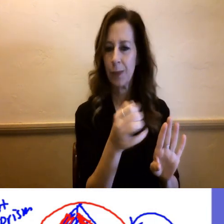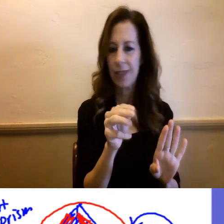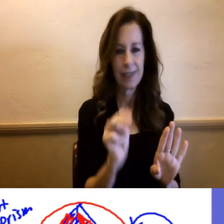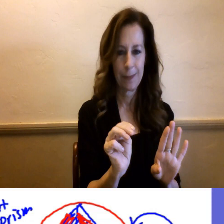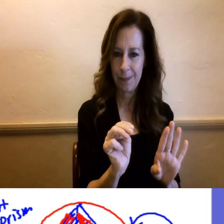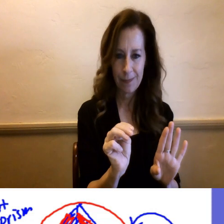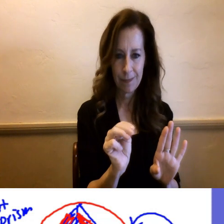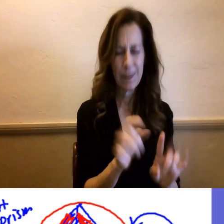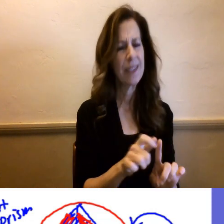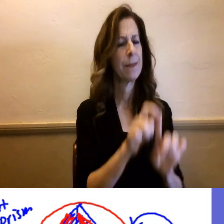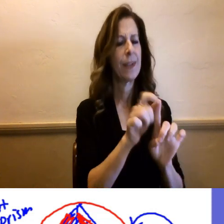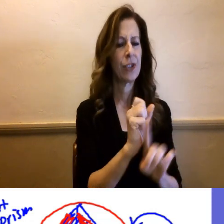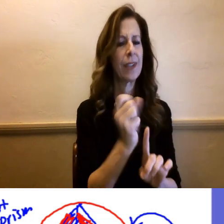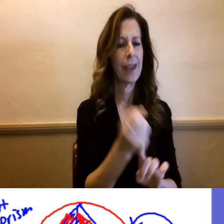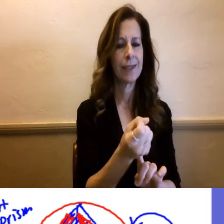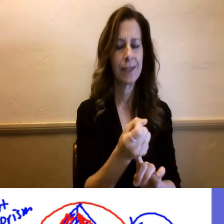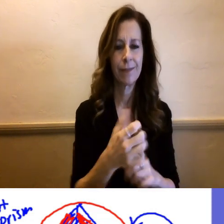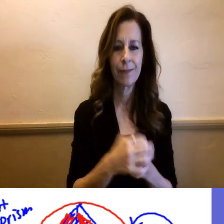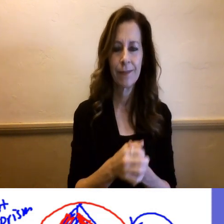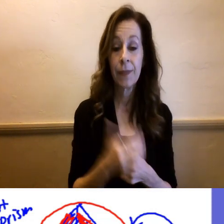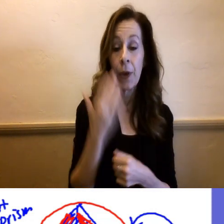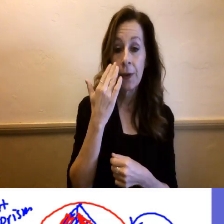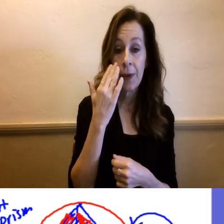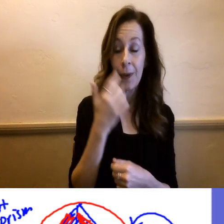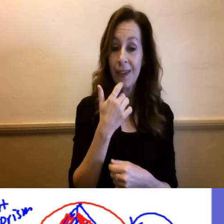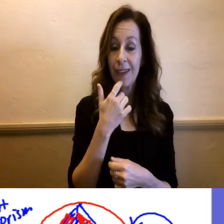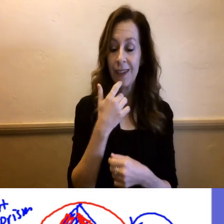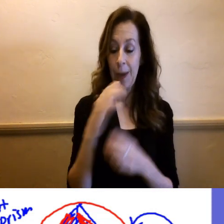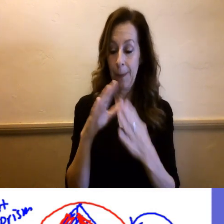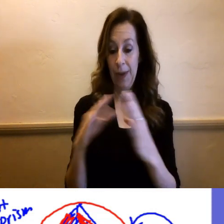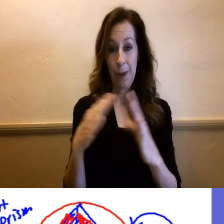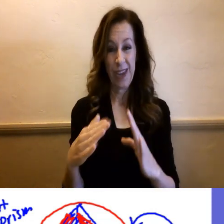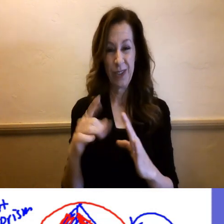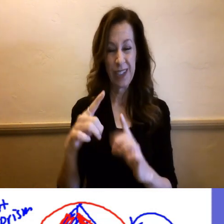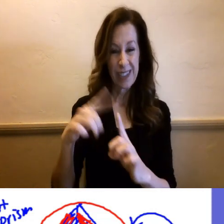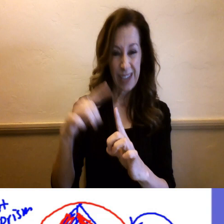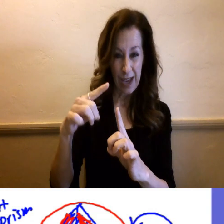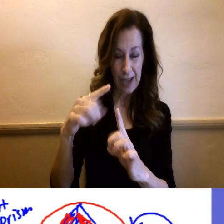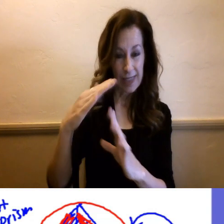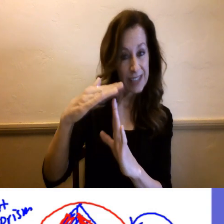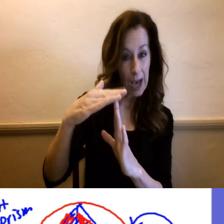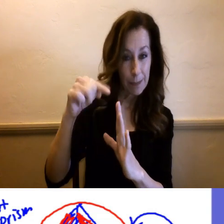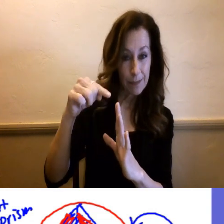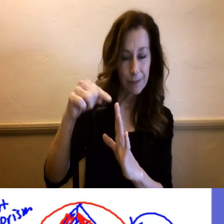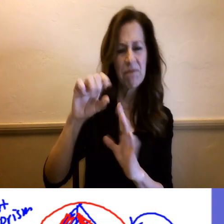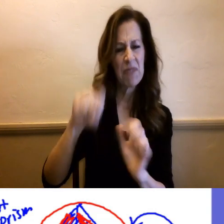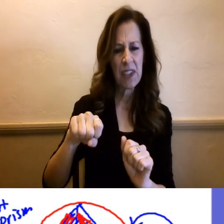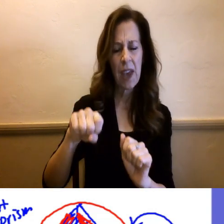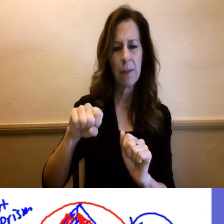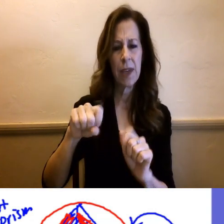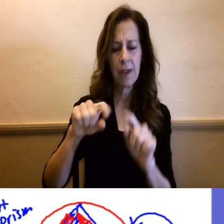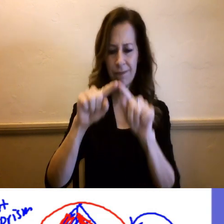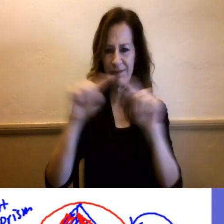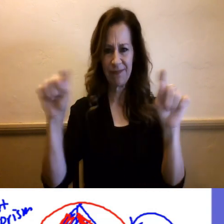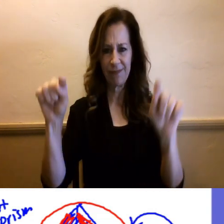prism, right? So it's a special case. And even though it says a pyramid has to have a point at the top, it could be